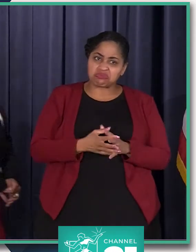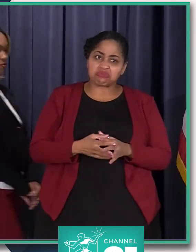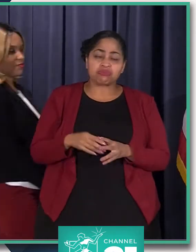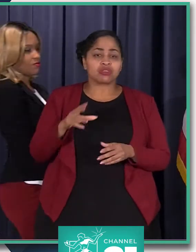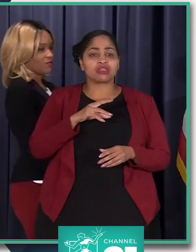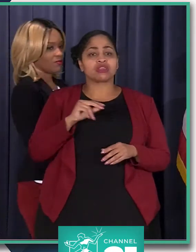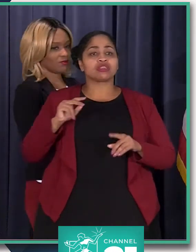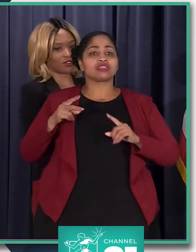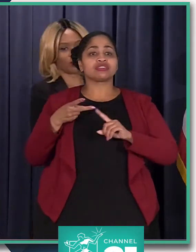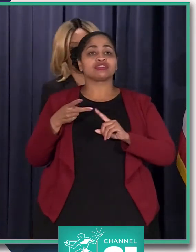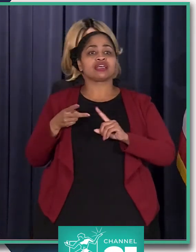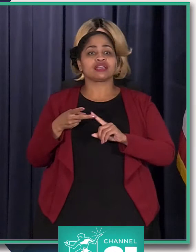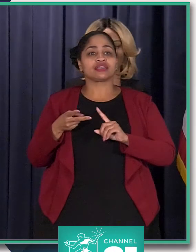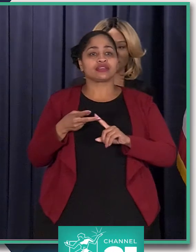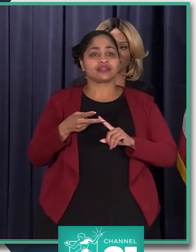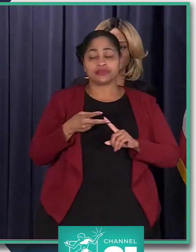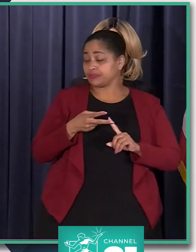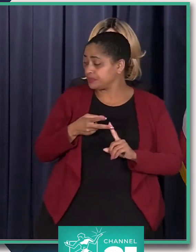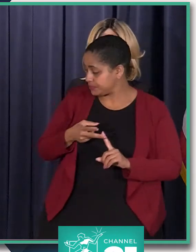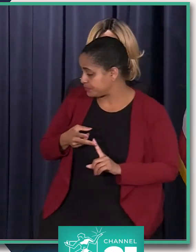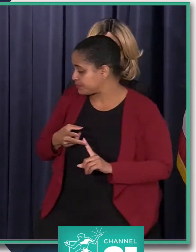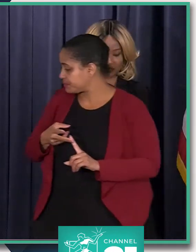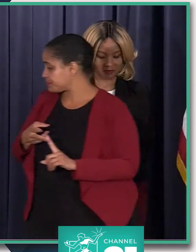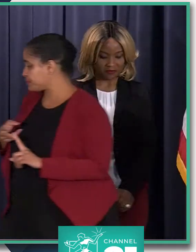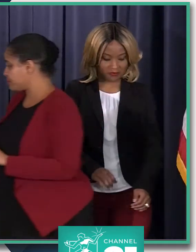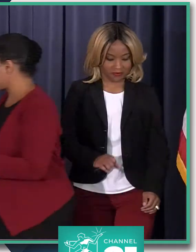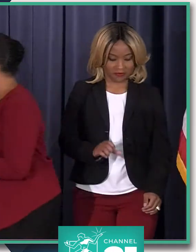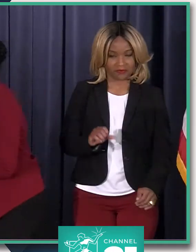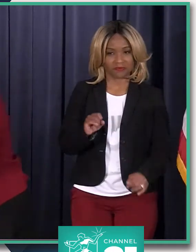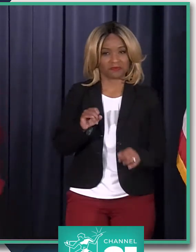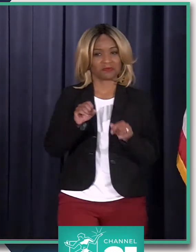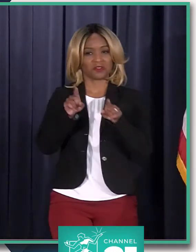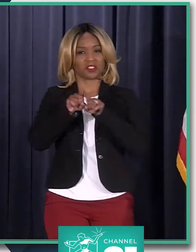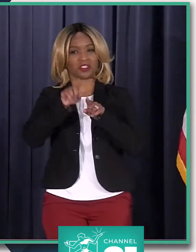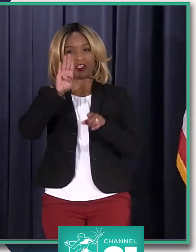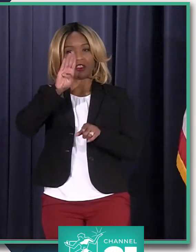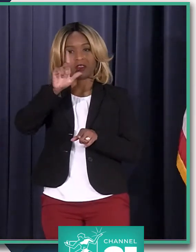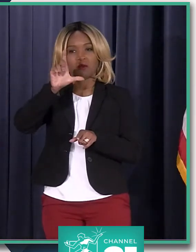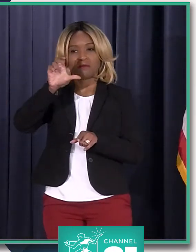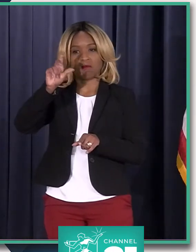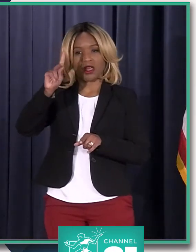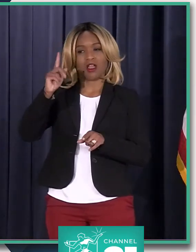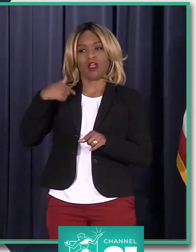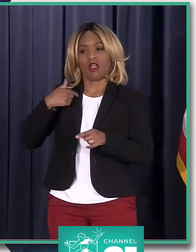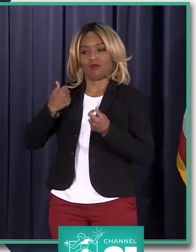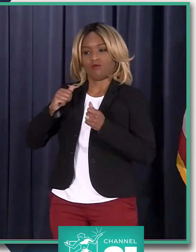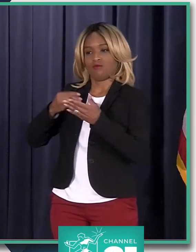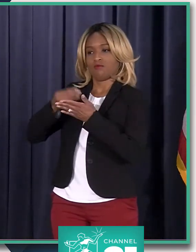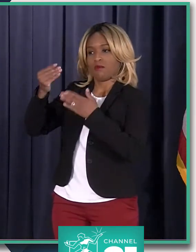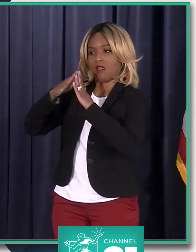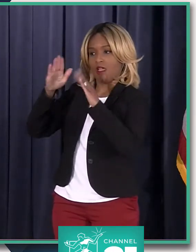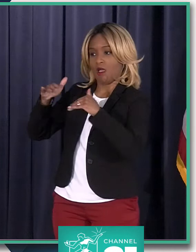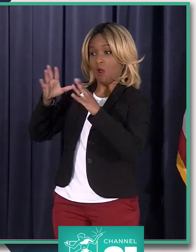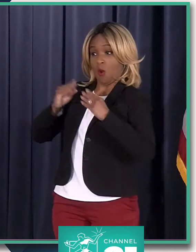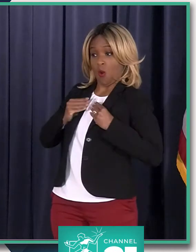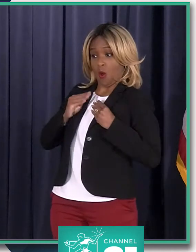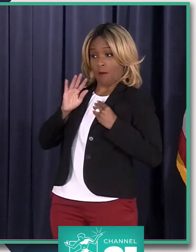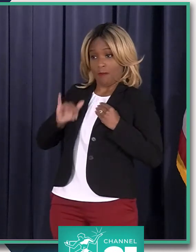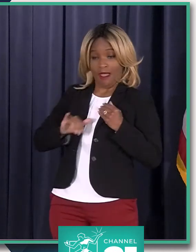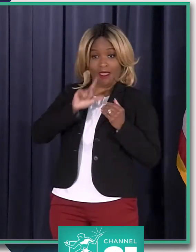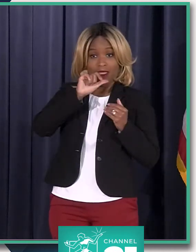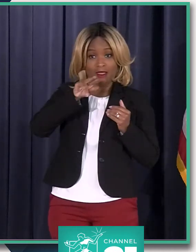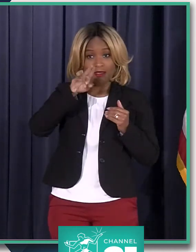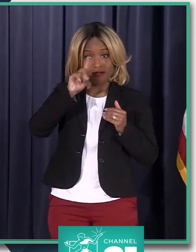And second question is that on the same block, I'm trying to purchase a home that is owned by the land bank.